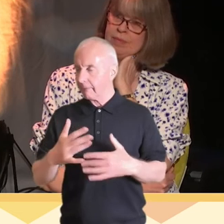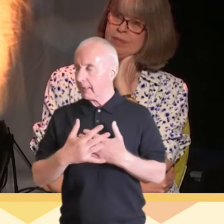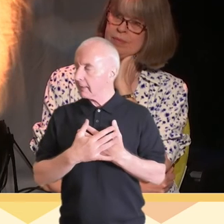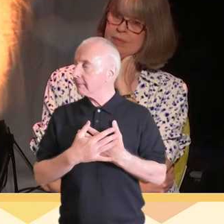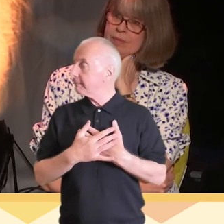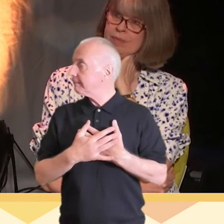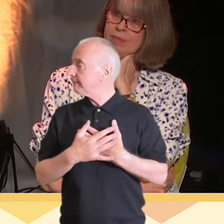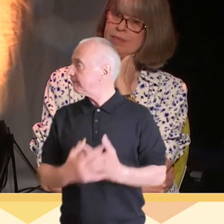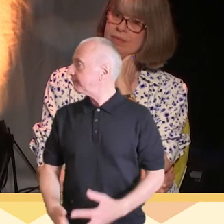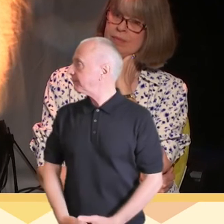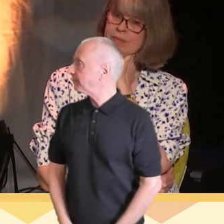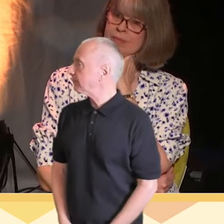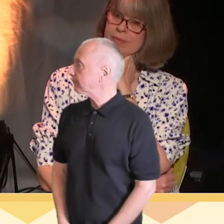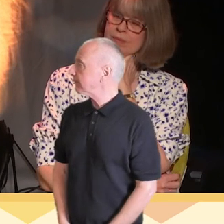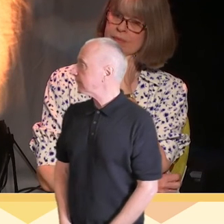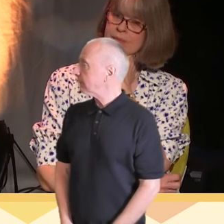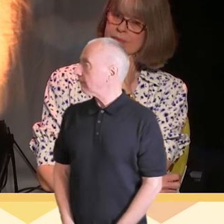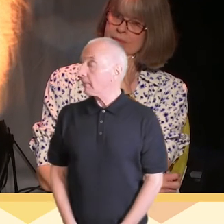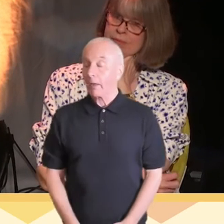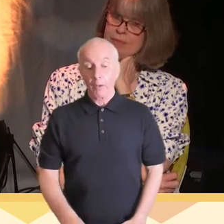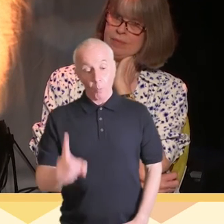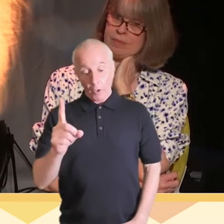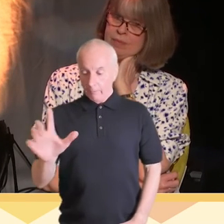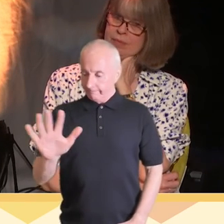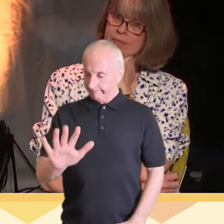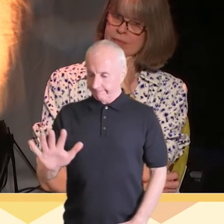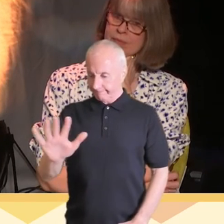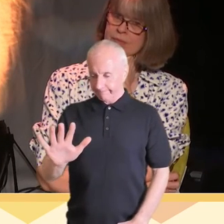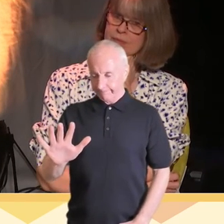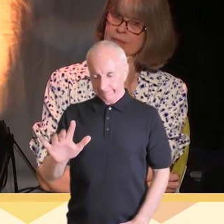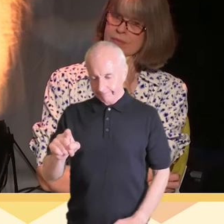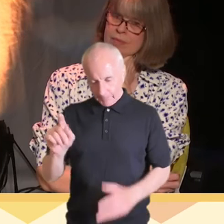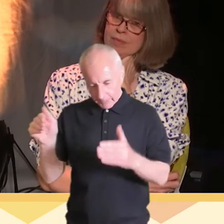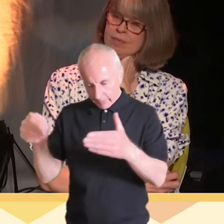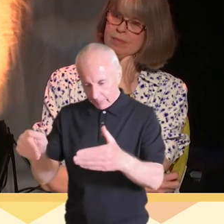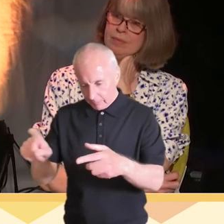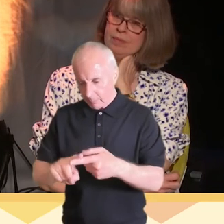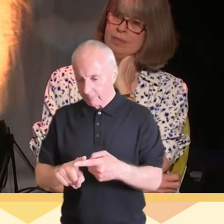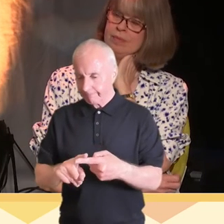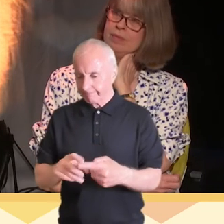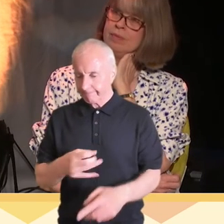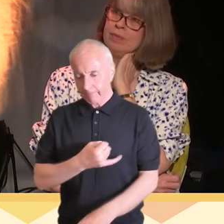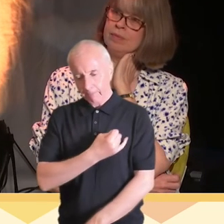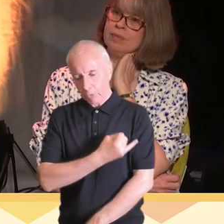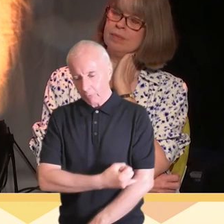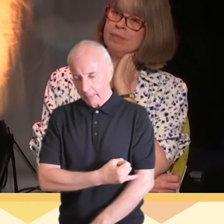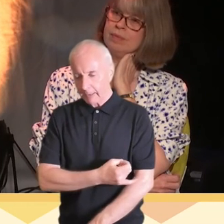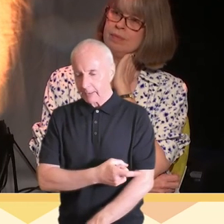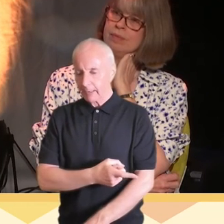One area that I hadn't intended to focus on has been vulnerability and